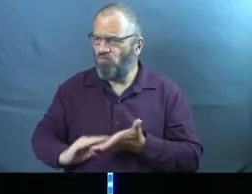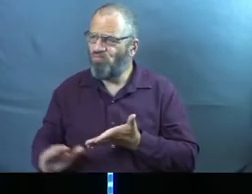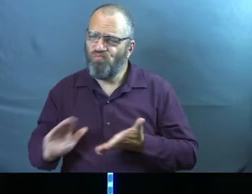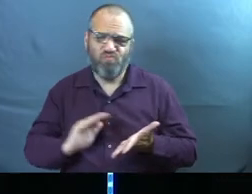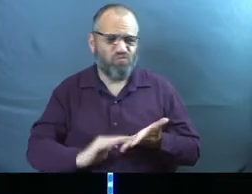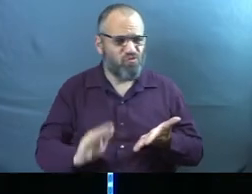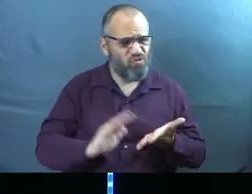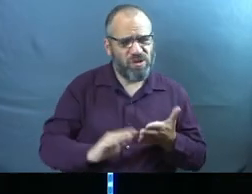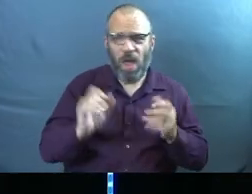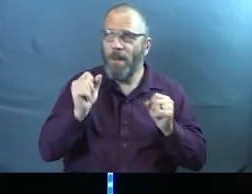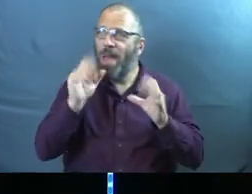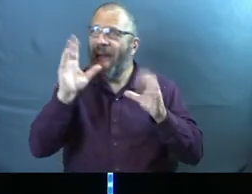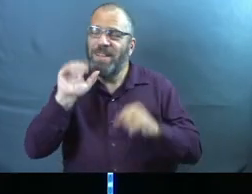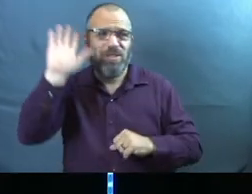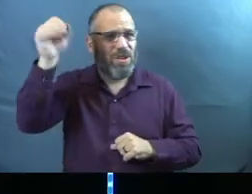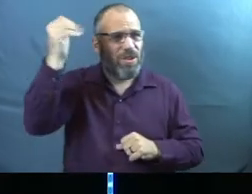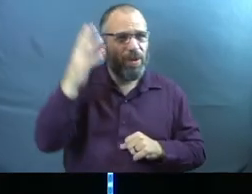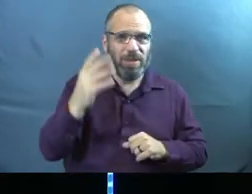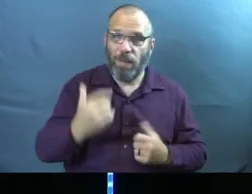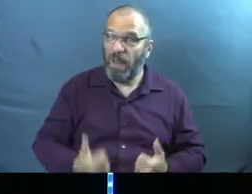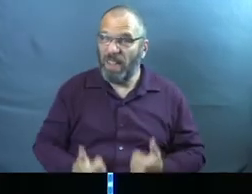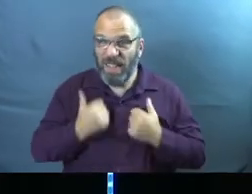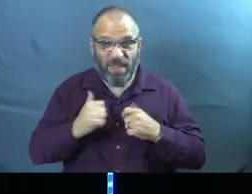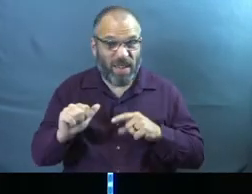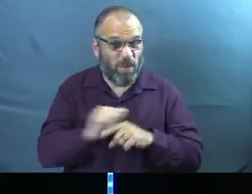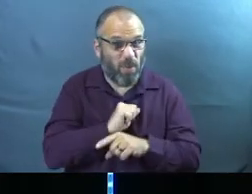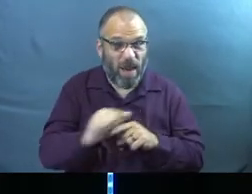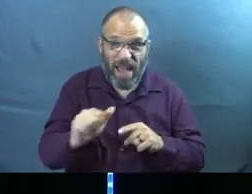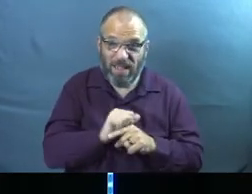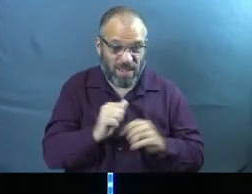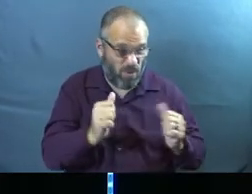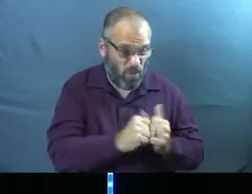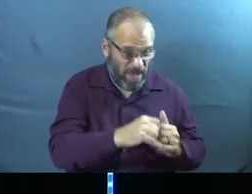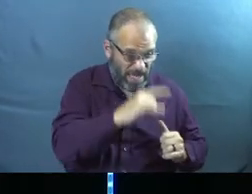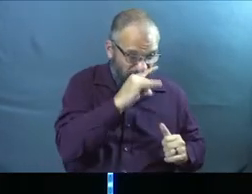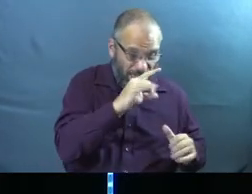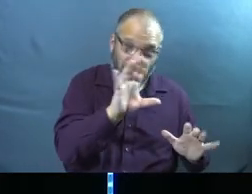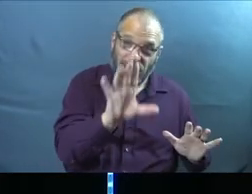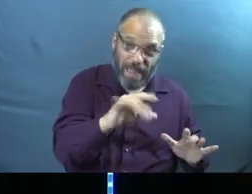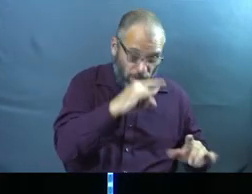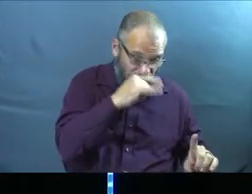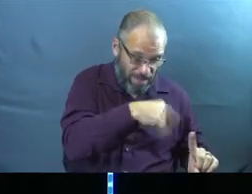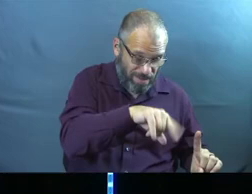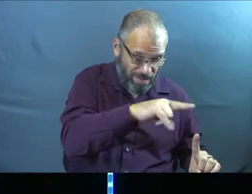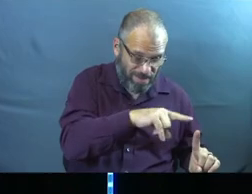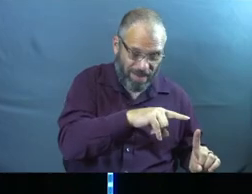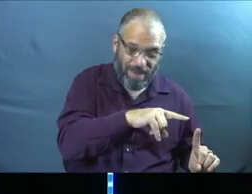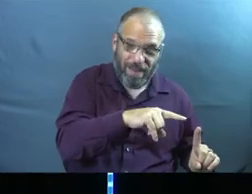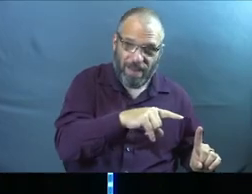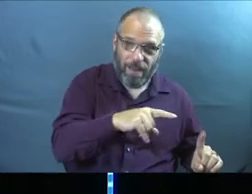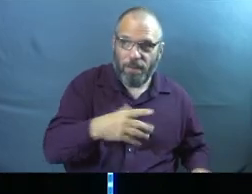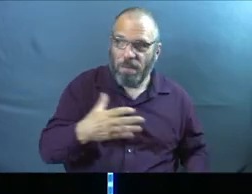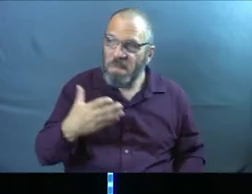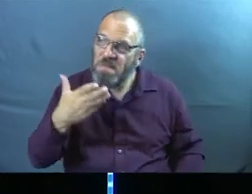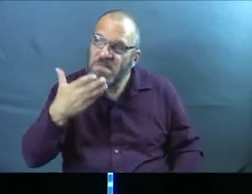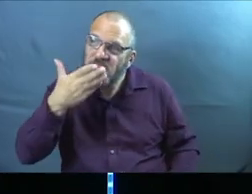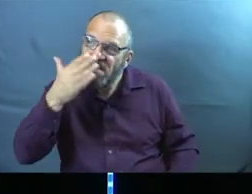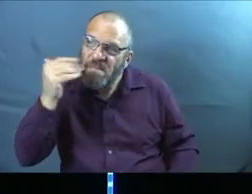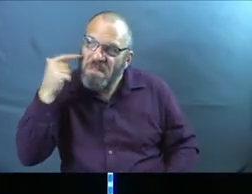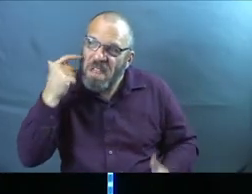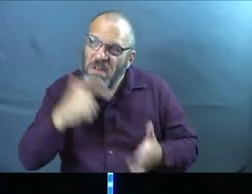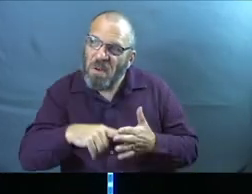talk about amazing grace, and we don't live it, and we don't experience it in front of our kids. And you know what the problem with kids is? Is they smell a fake a mile